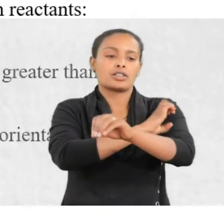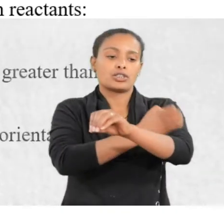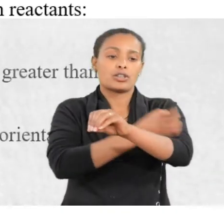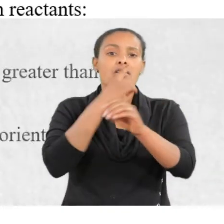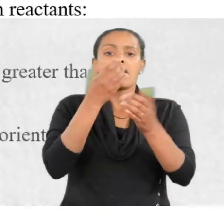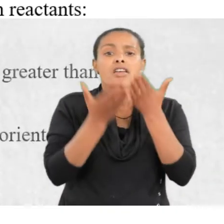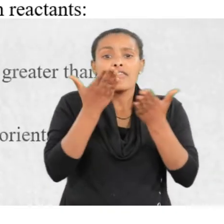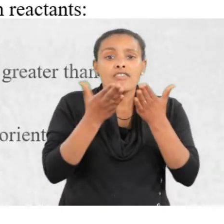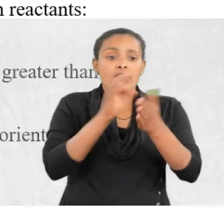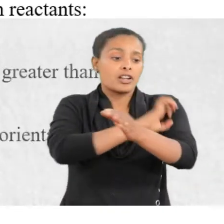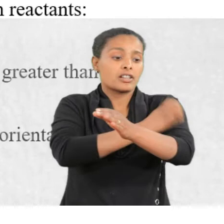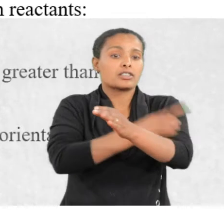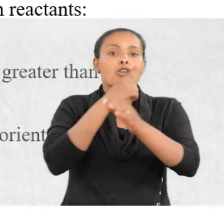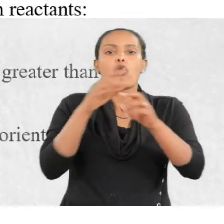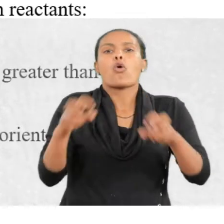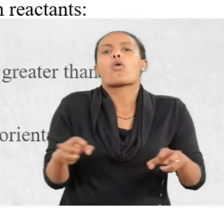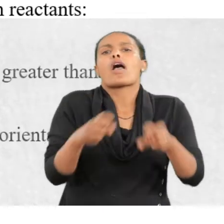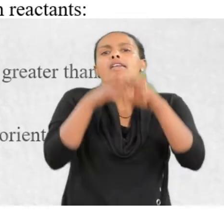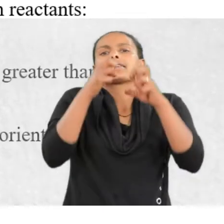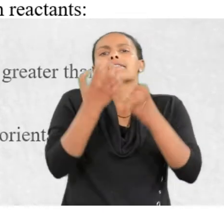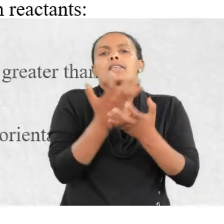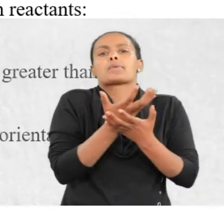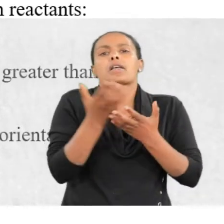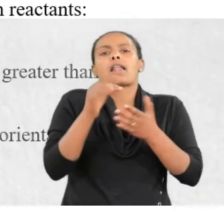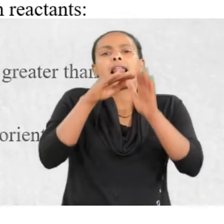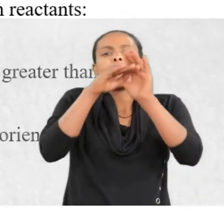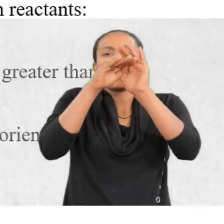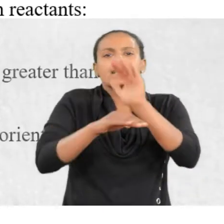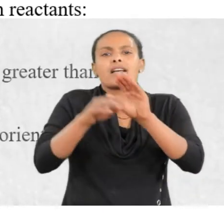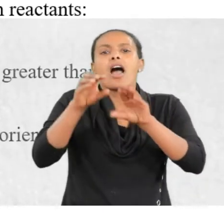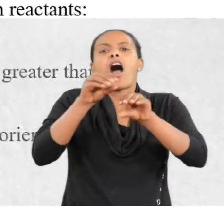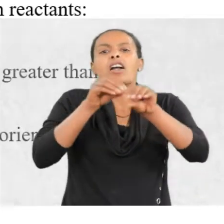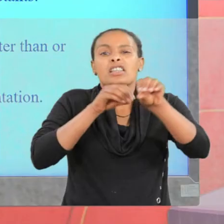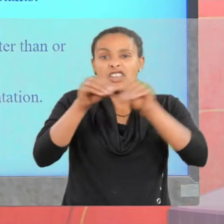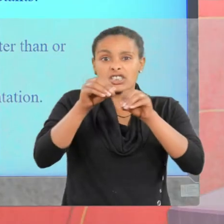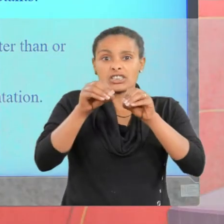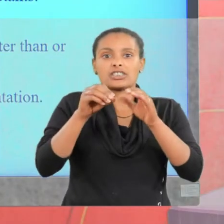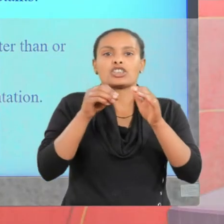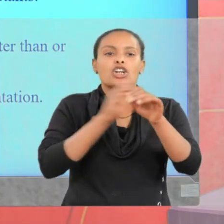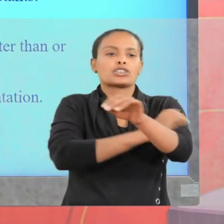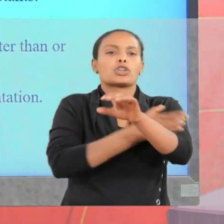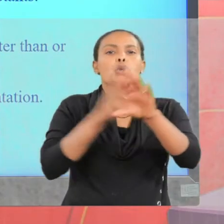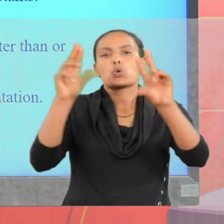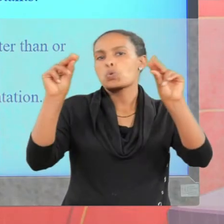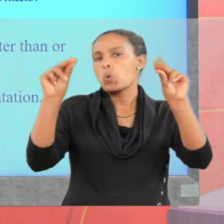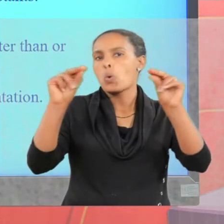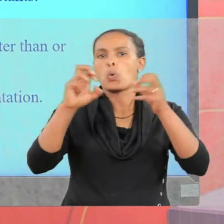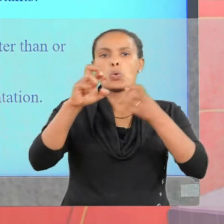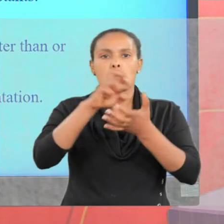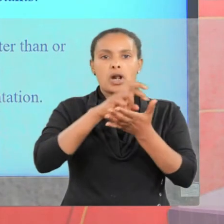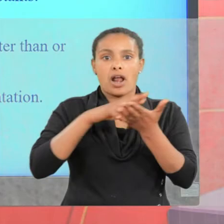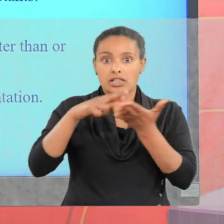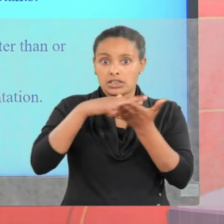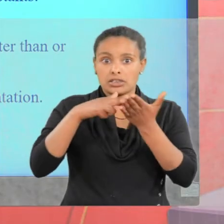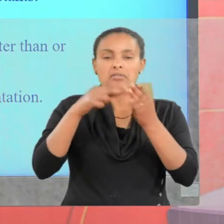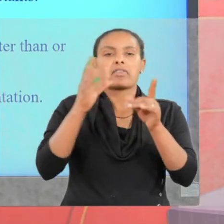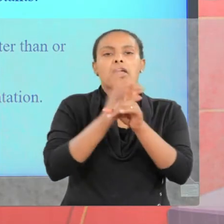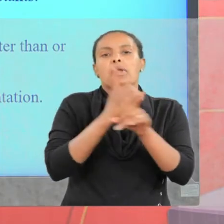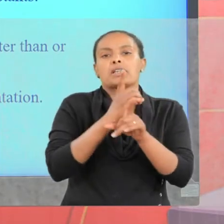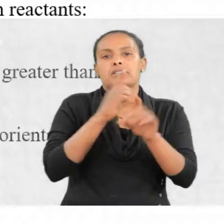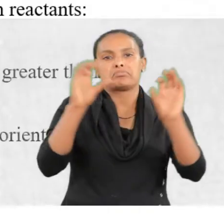If energy of colliding substance is less than activation energy, no reaction takes